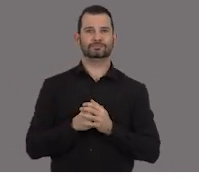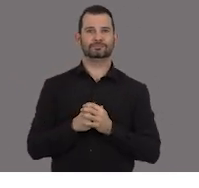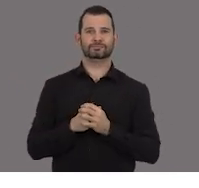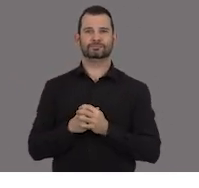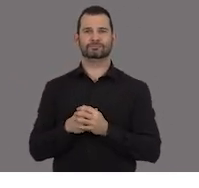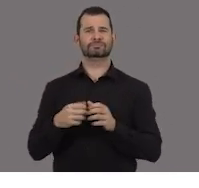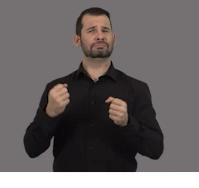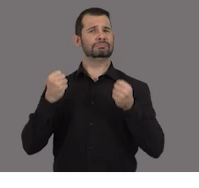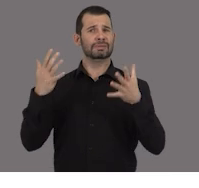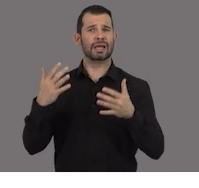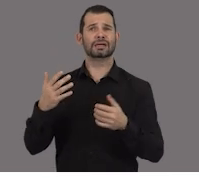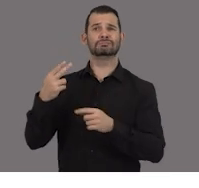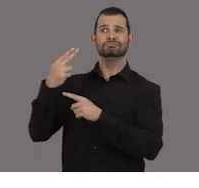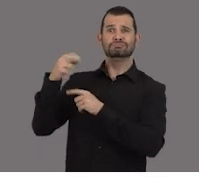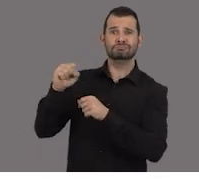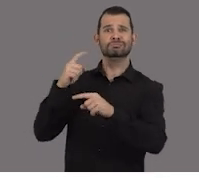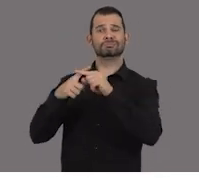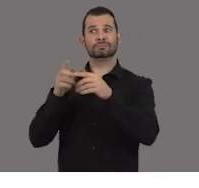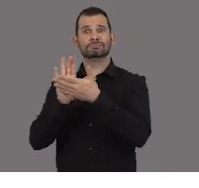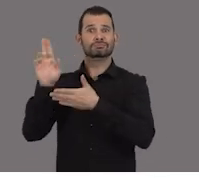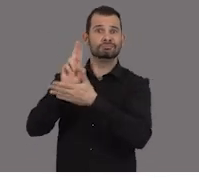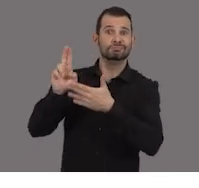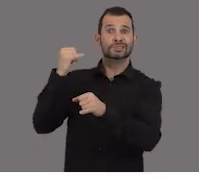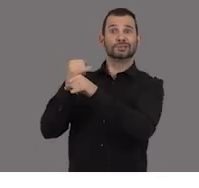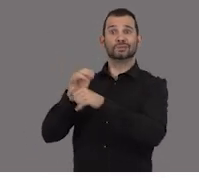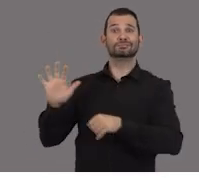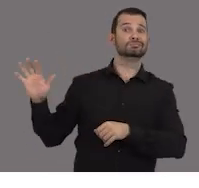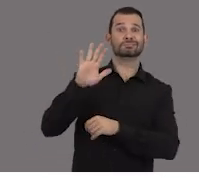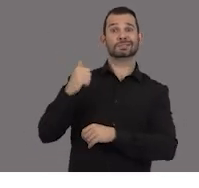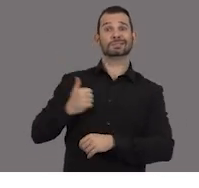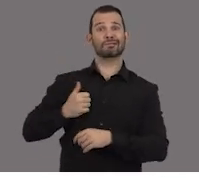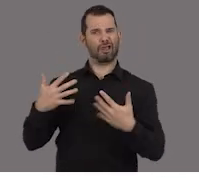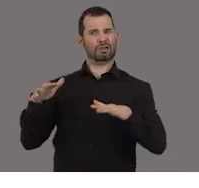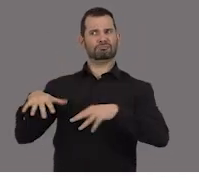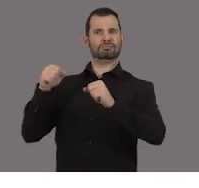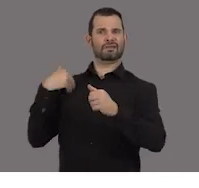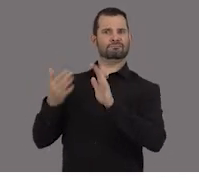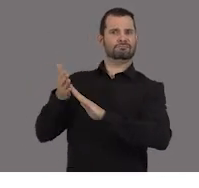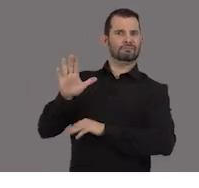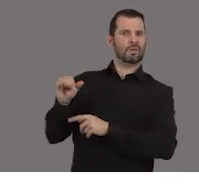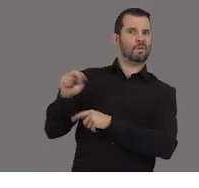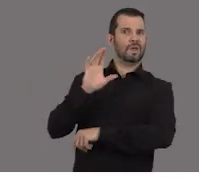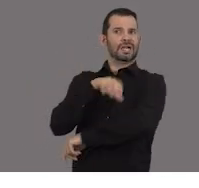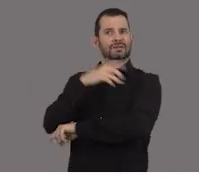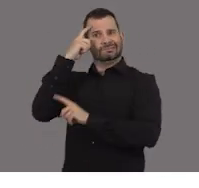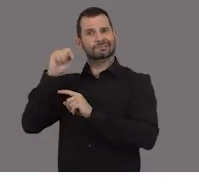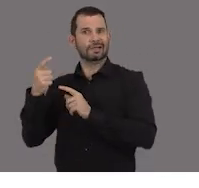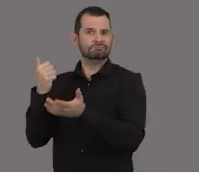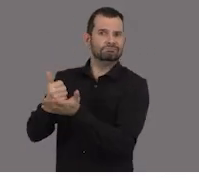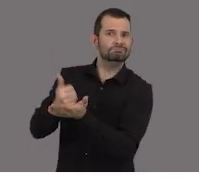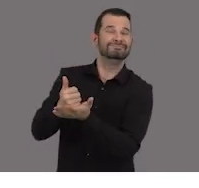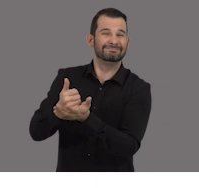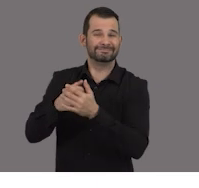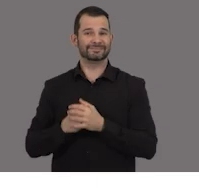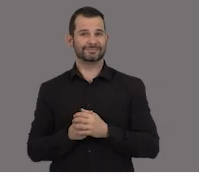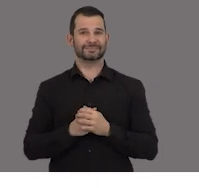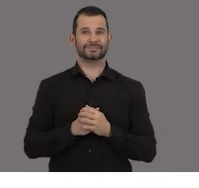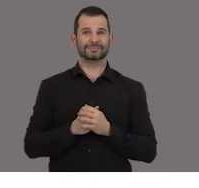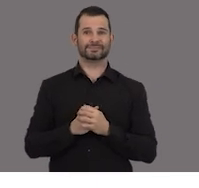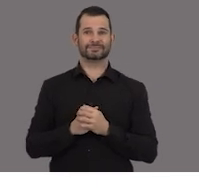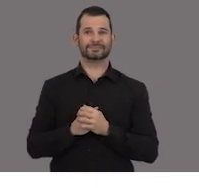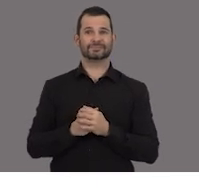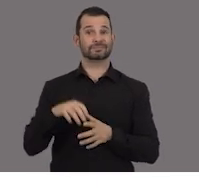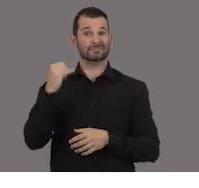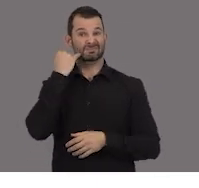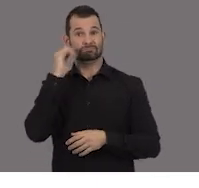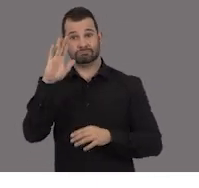in March and April. Many secondary and post-secondary institutions across Canada already